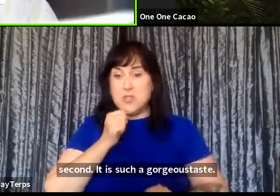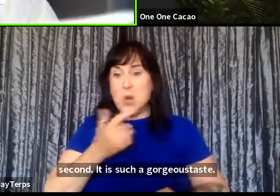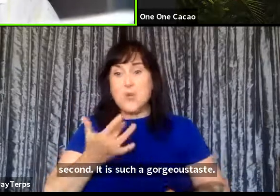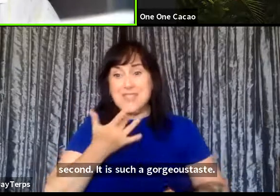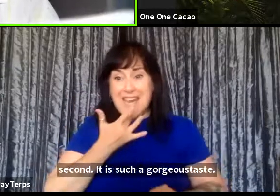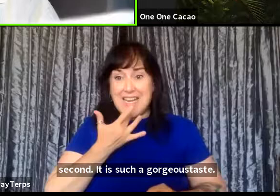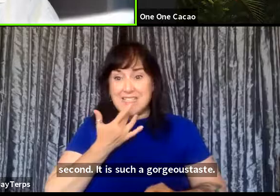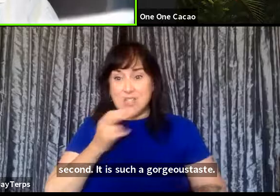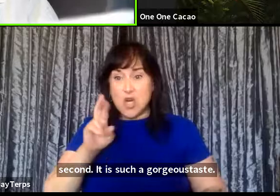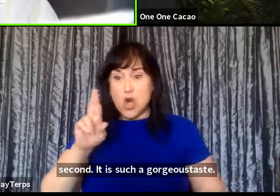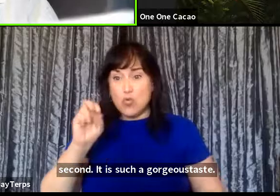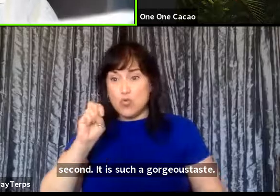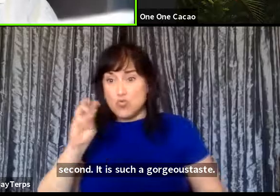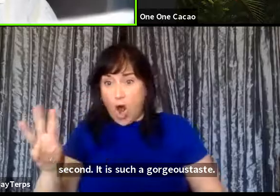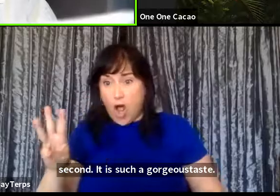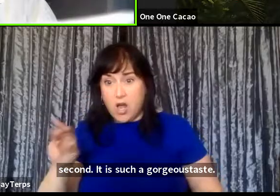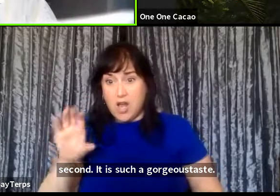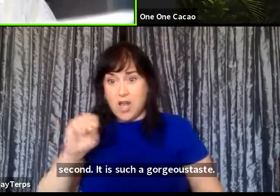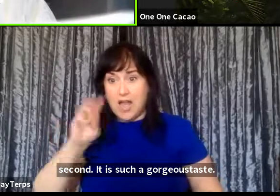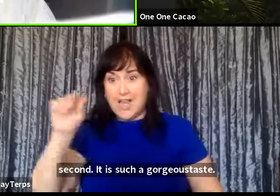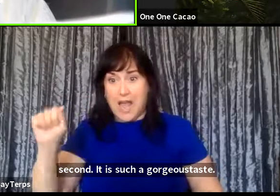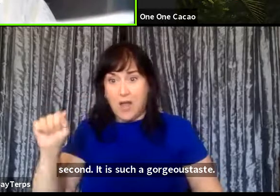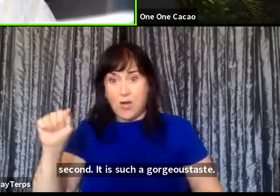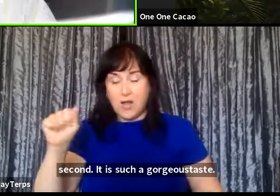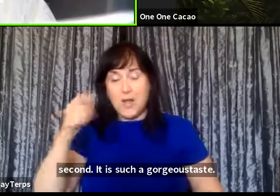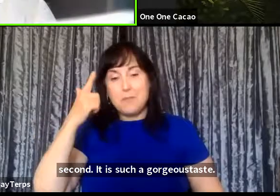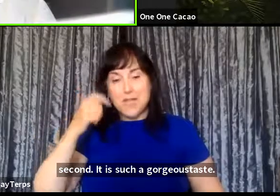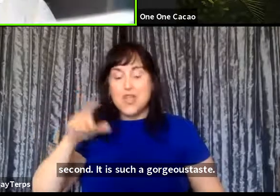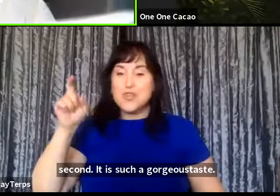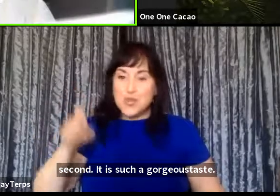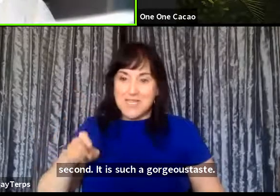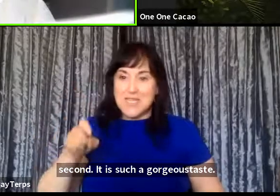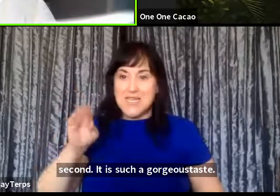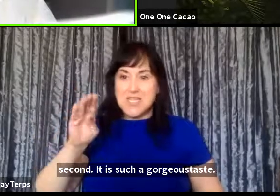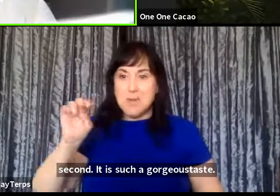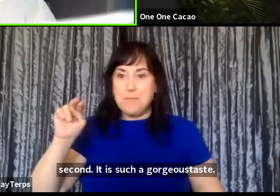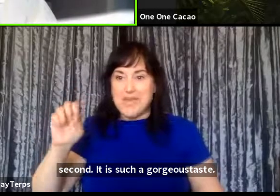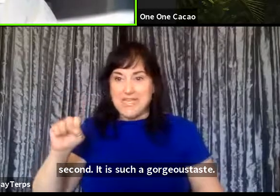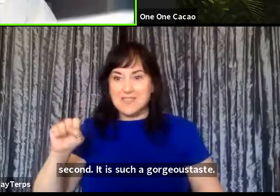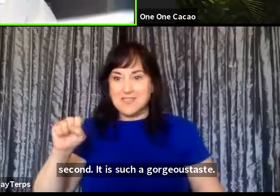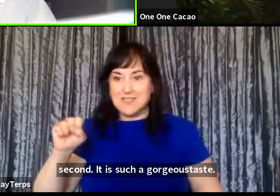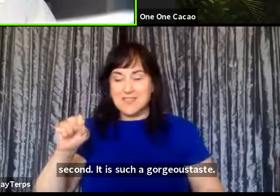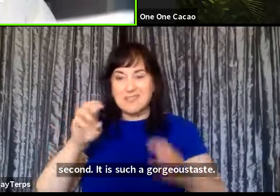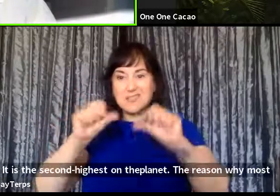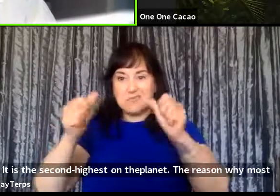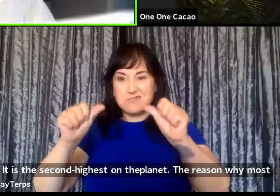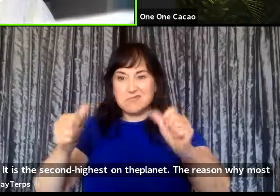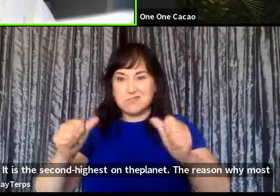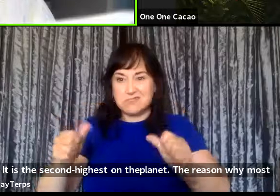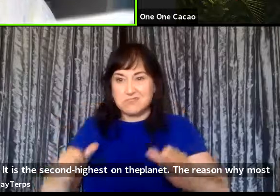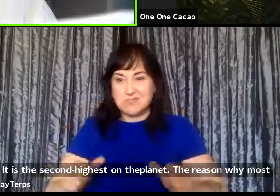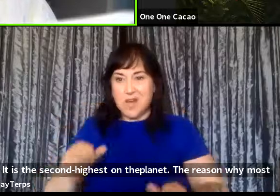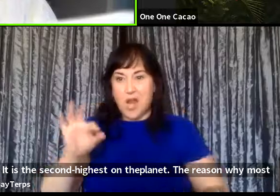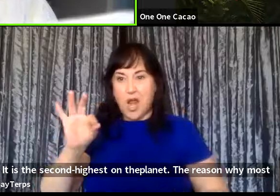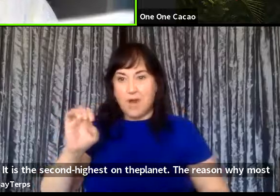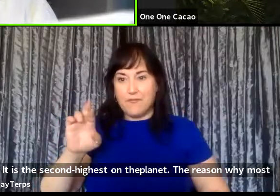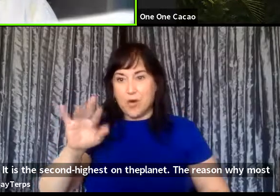it is because you need the beans to rot. You need them to ferment to enable our chocolate